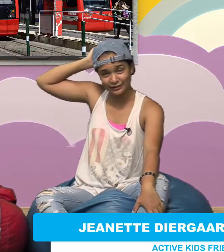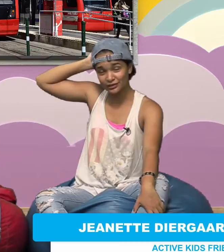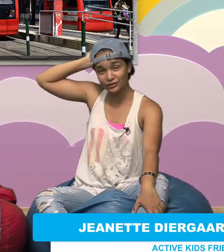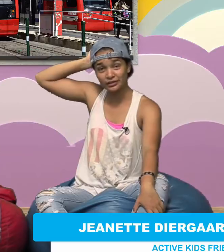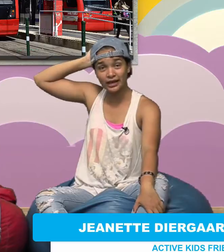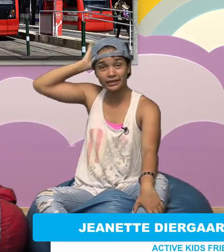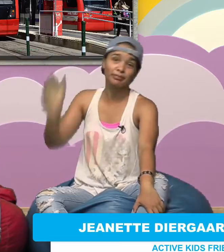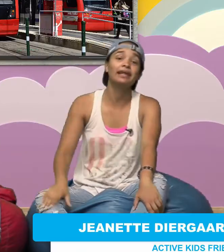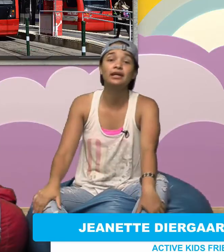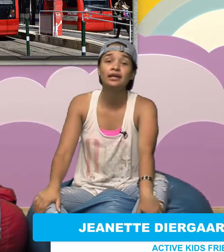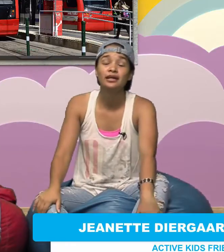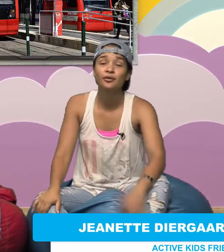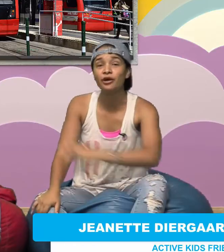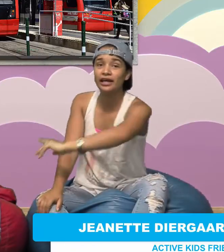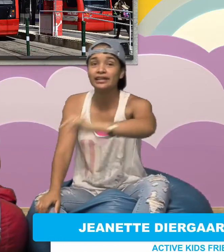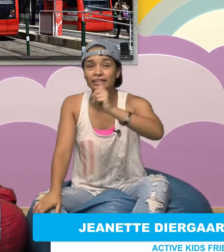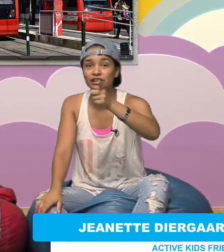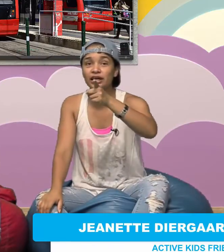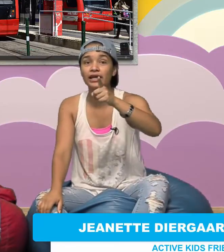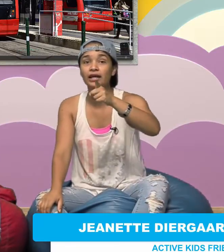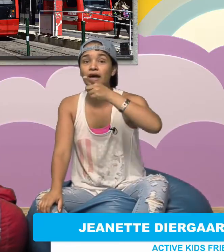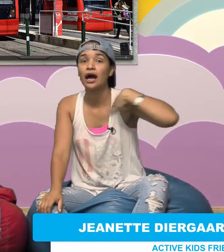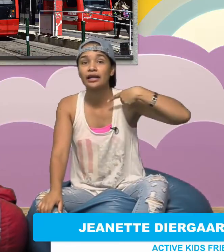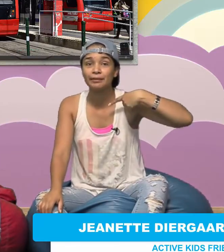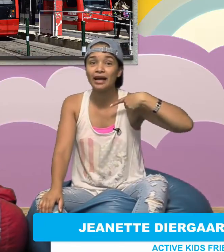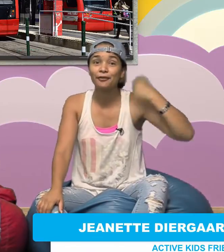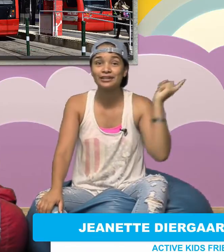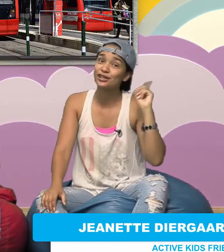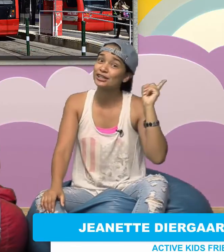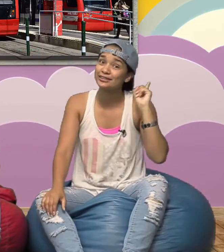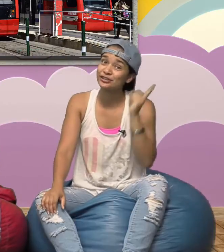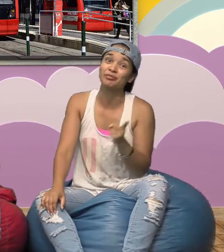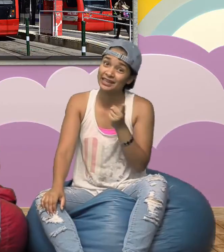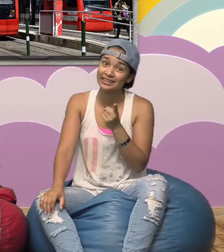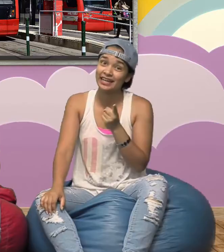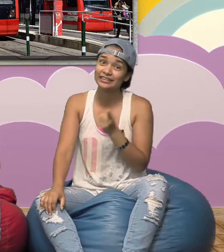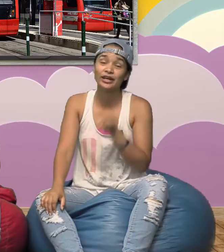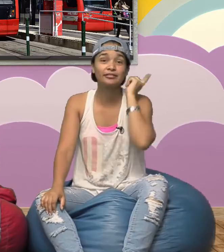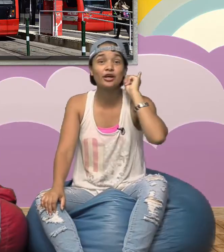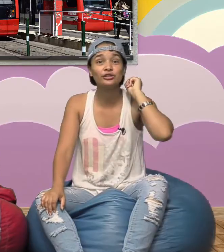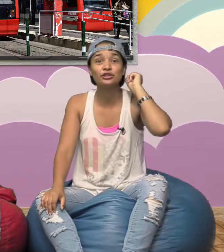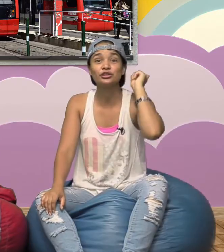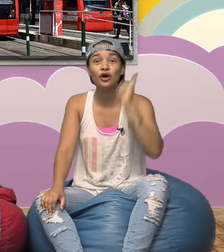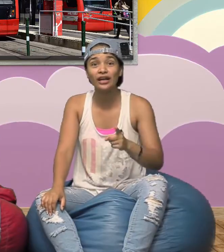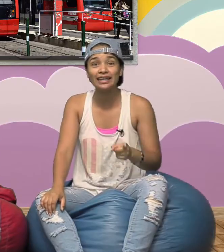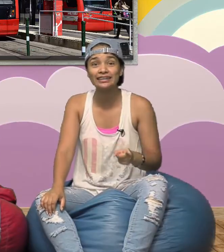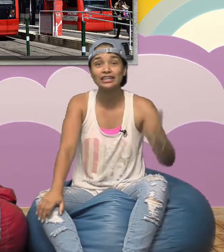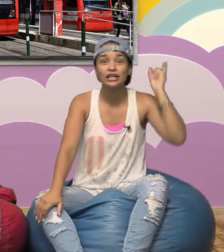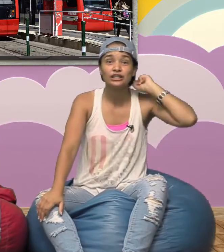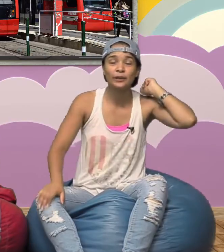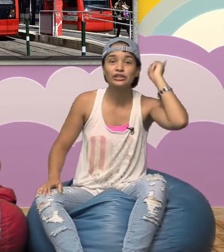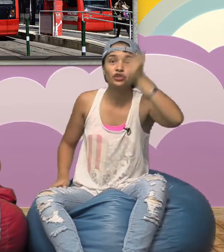Yeah, no, that's not good, guys. But we're gonna end it here today. But now it's not goodbye yet, guys. You have to go to your